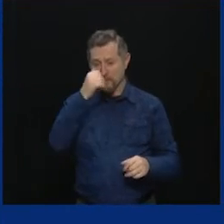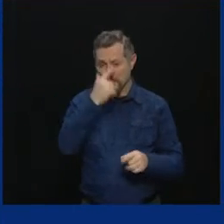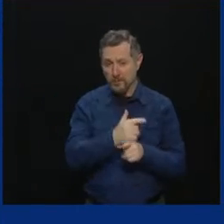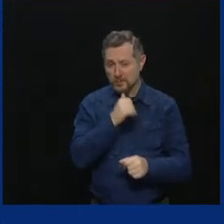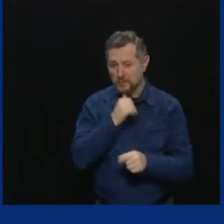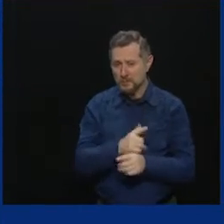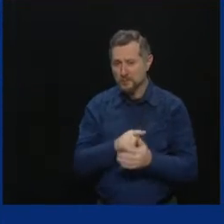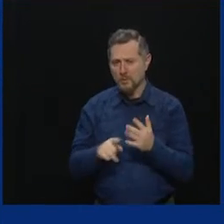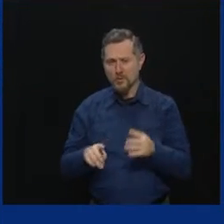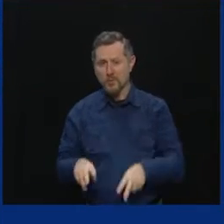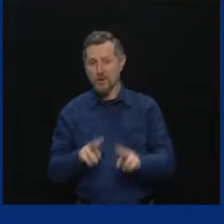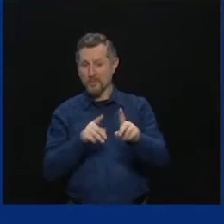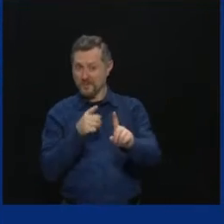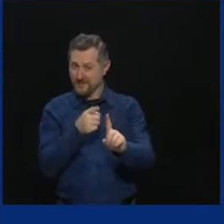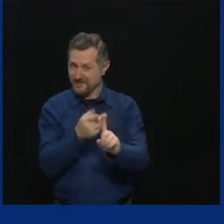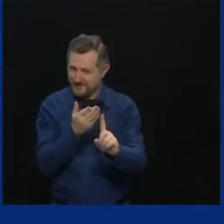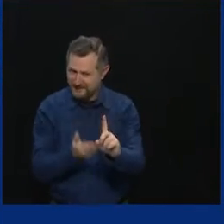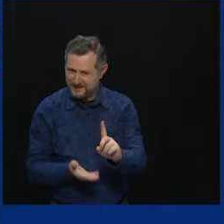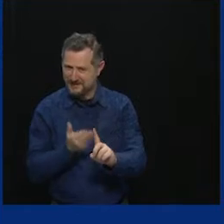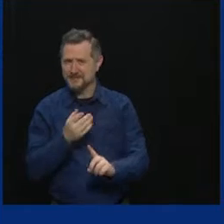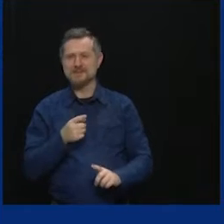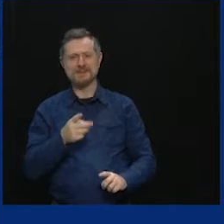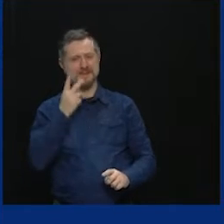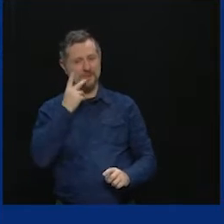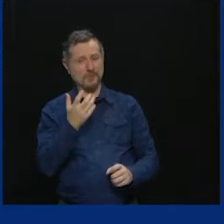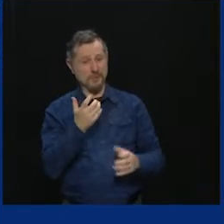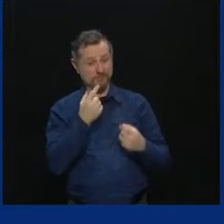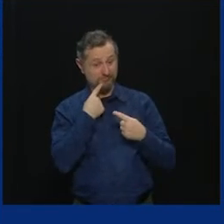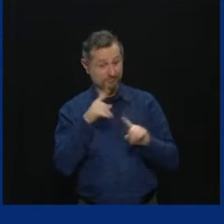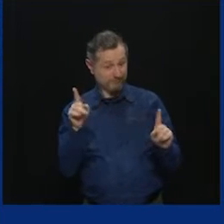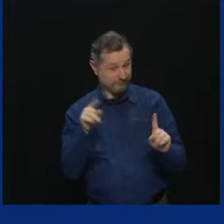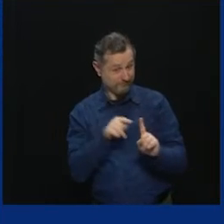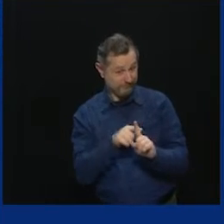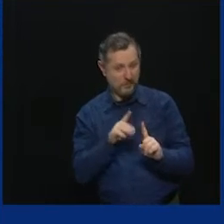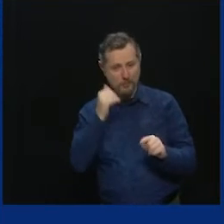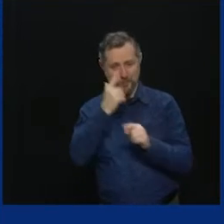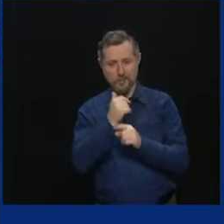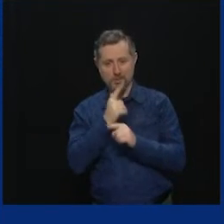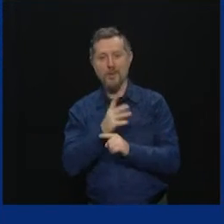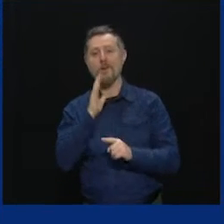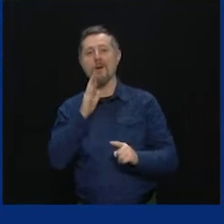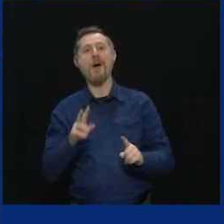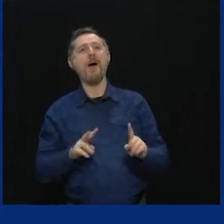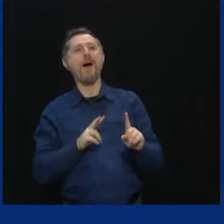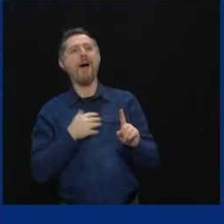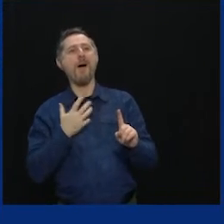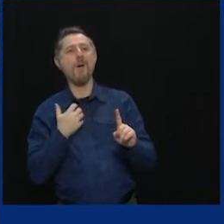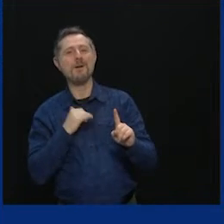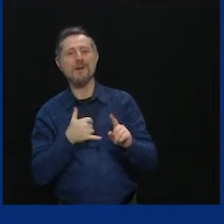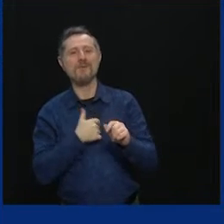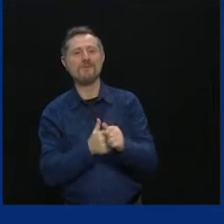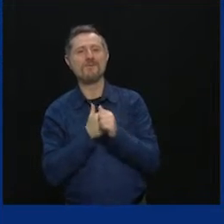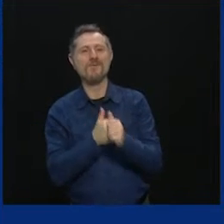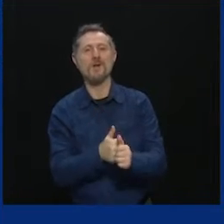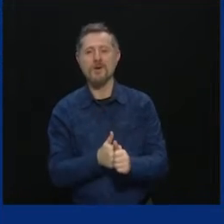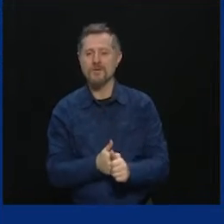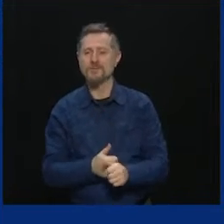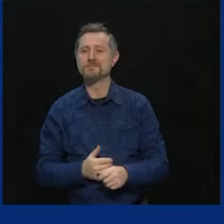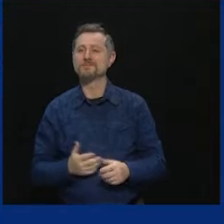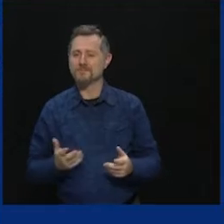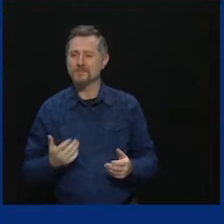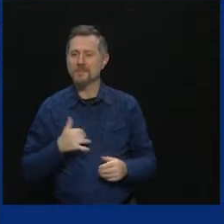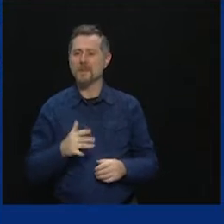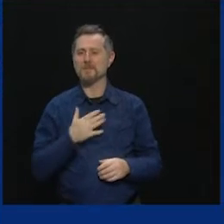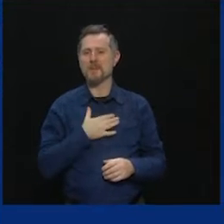to you and say, you got it done. You left this environment and you became a better, stronger person. That's what I'm focused